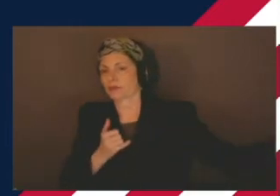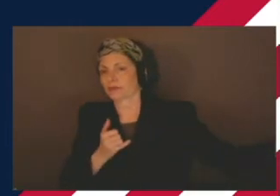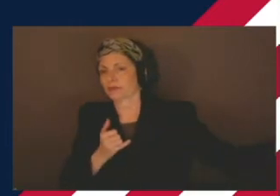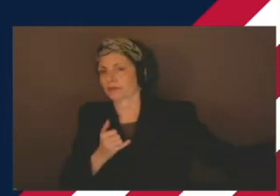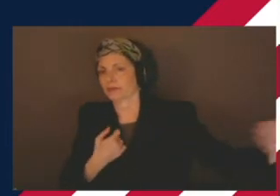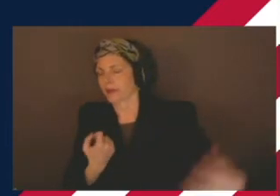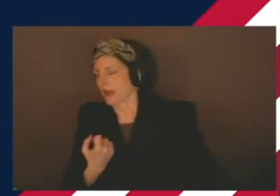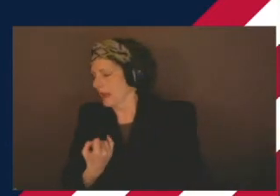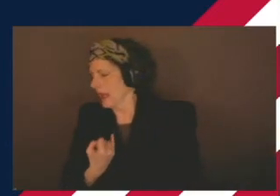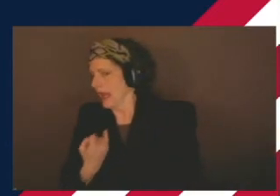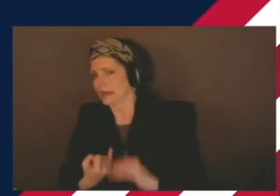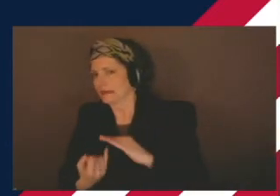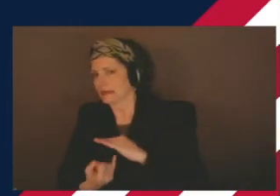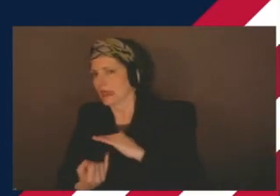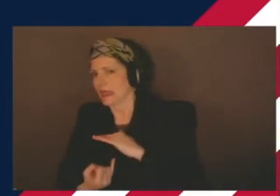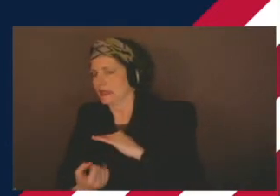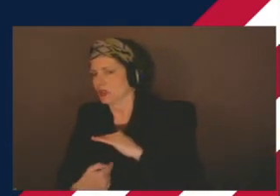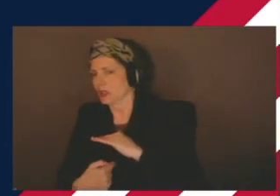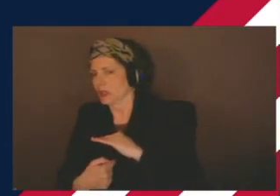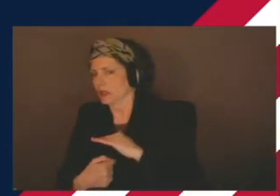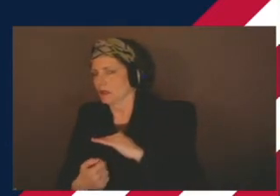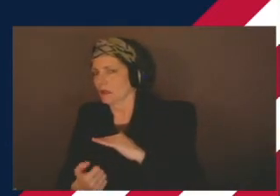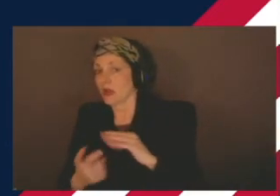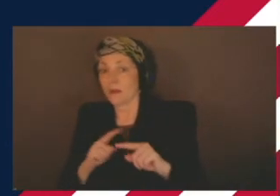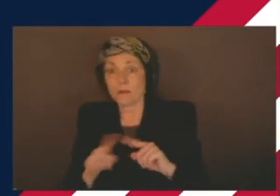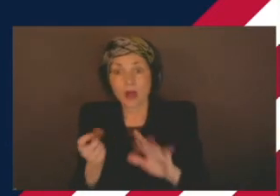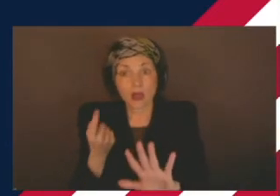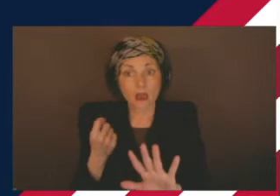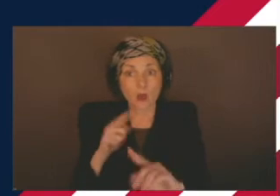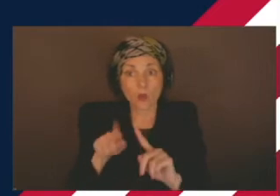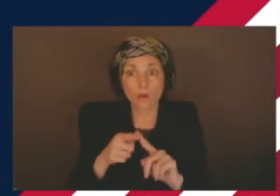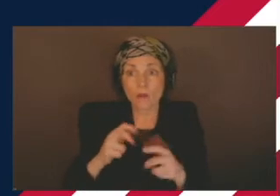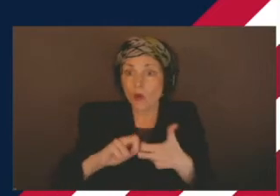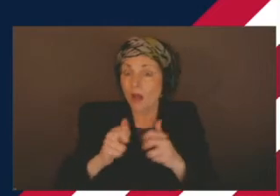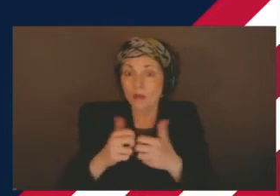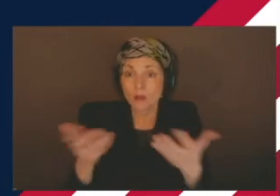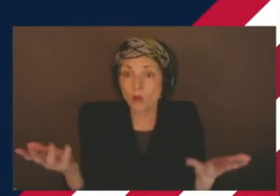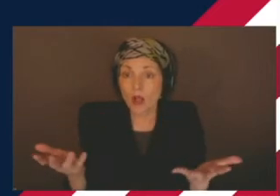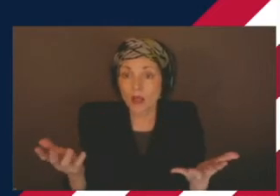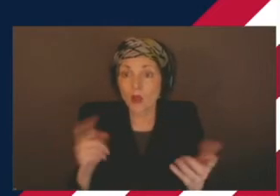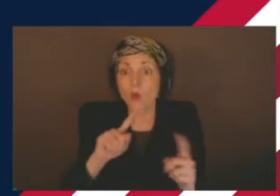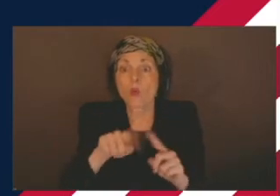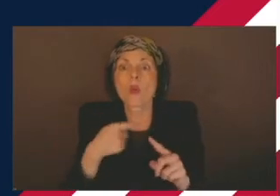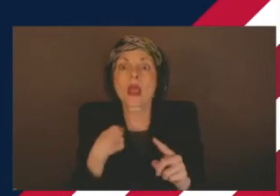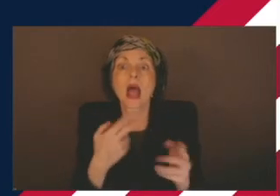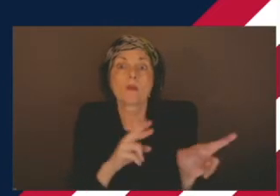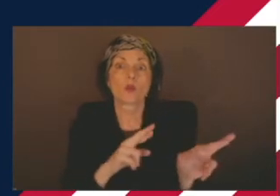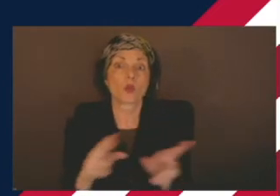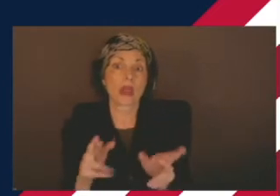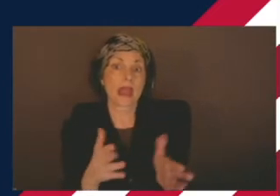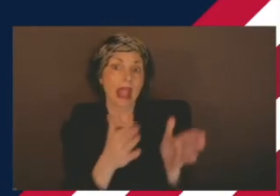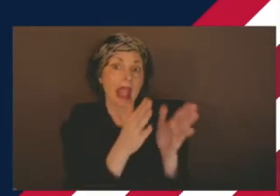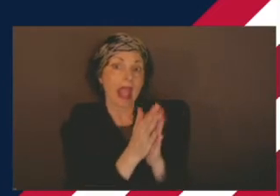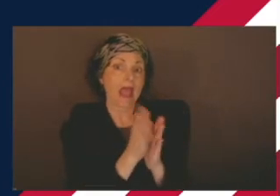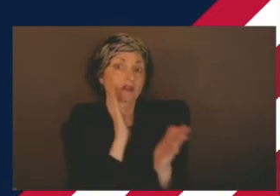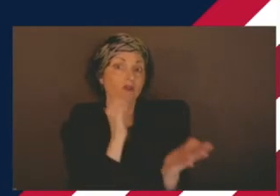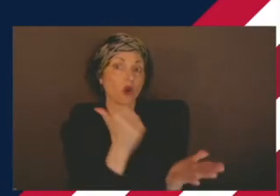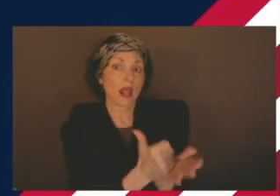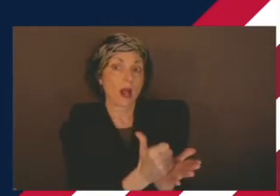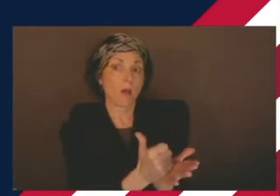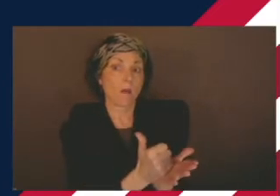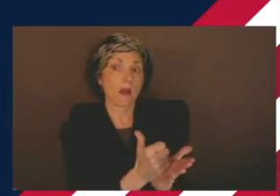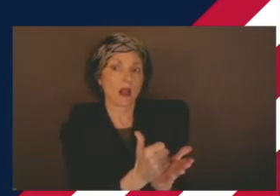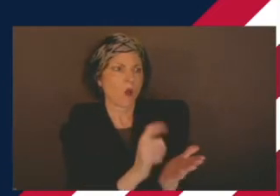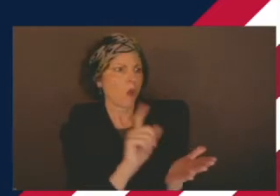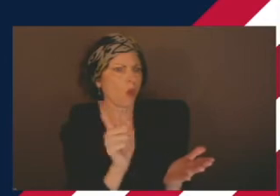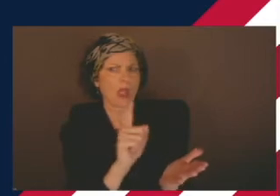Part of the problem, though, was that when I was ready to ask for help, qualified help wasn't there ready to receive me as a patient. The